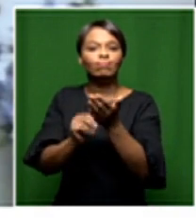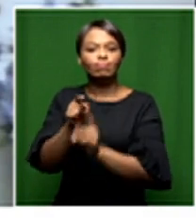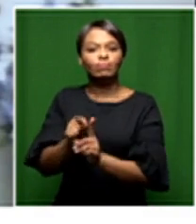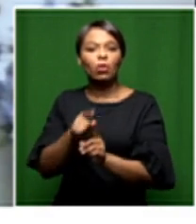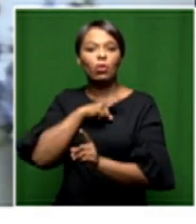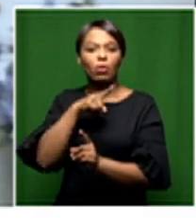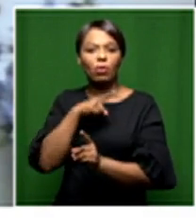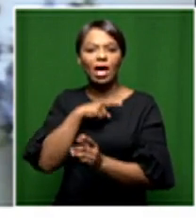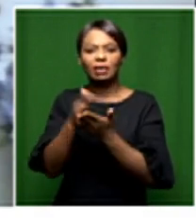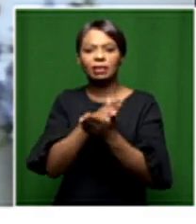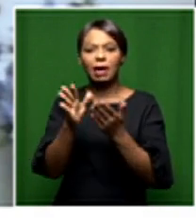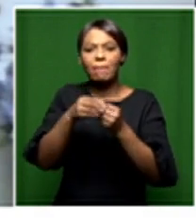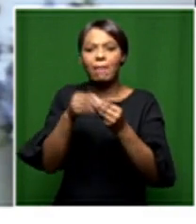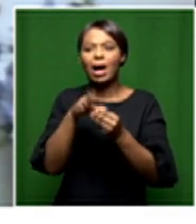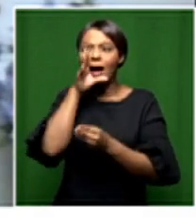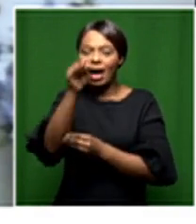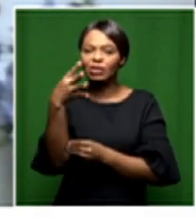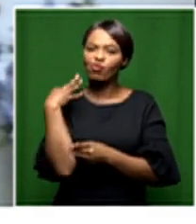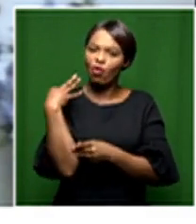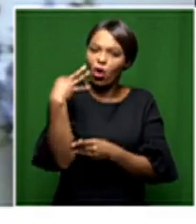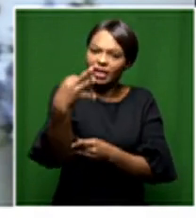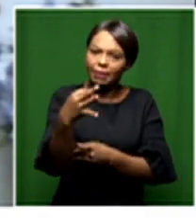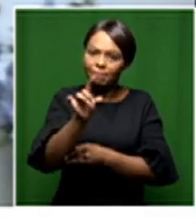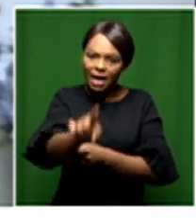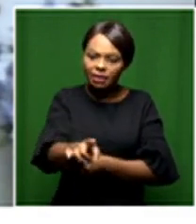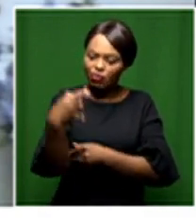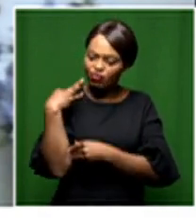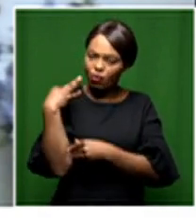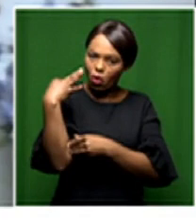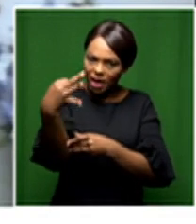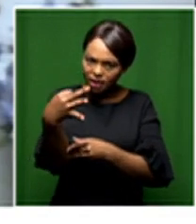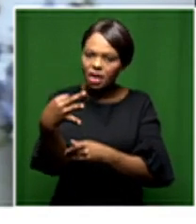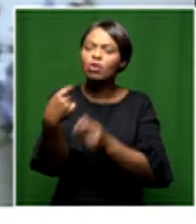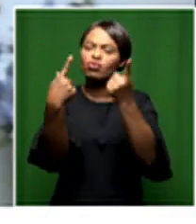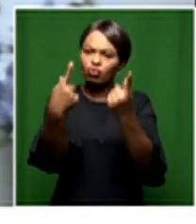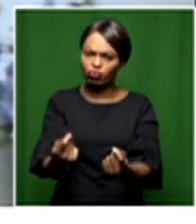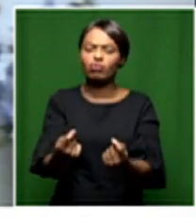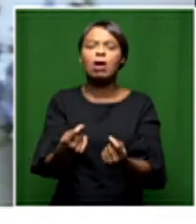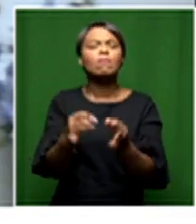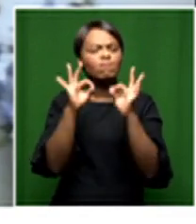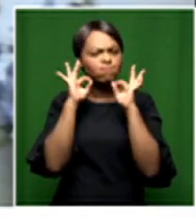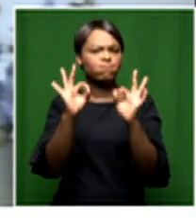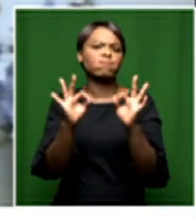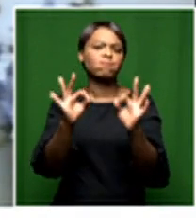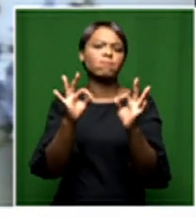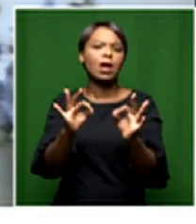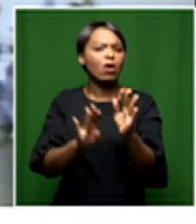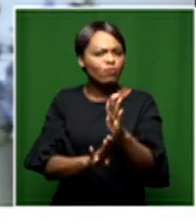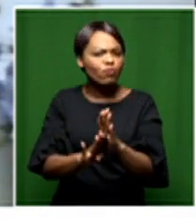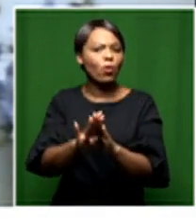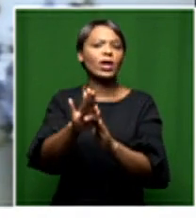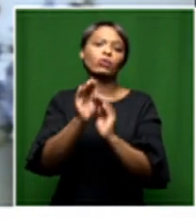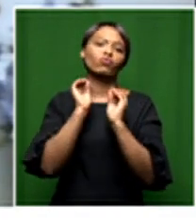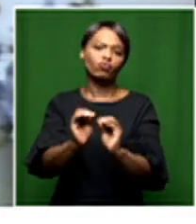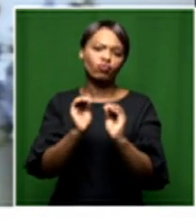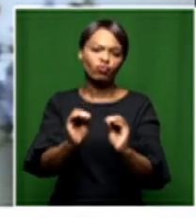to voluntarily, and that is important still, they're asked to voluntarily do that. So, yes, there is progress, but